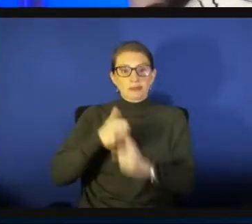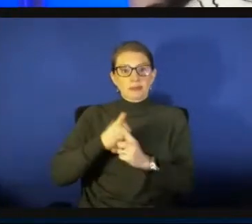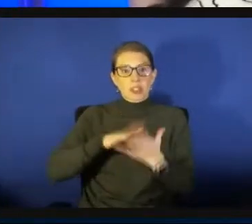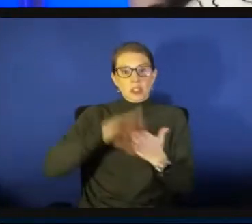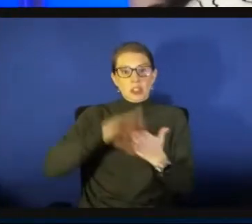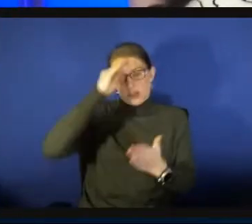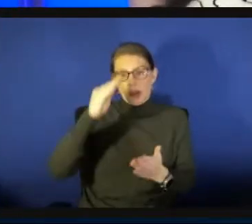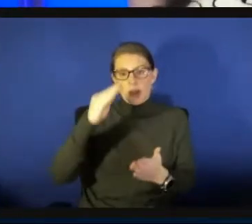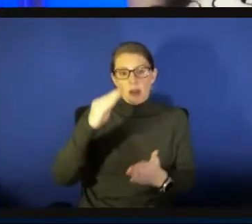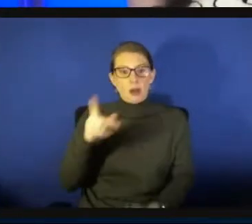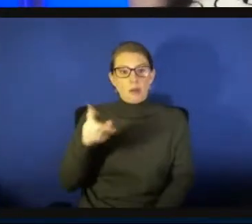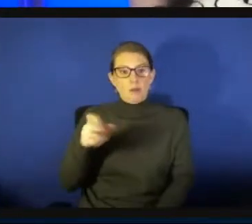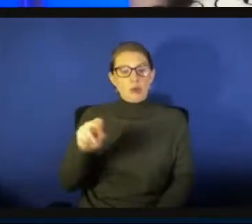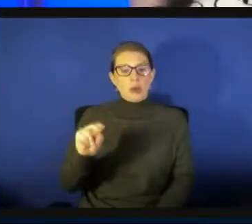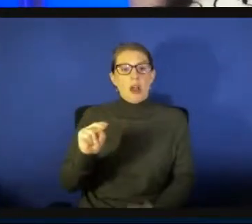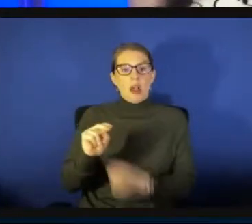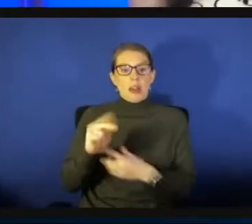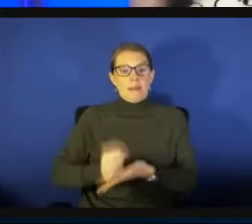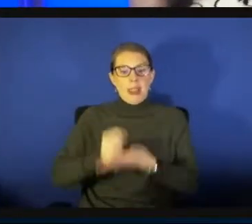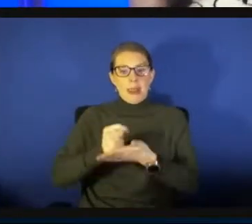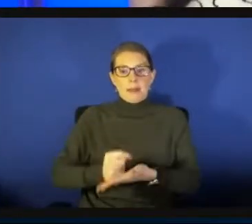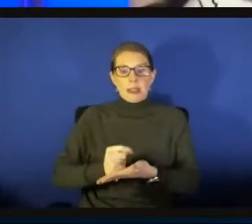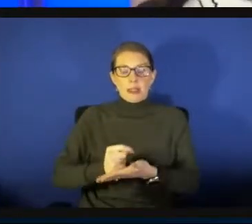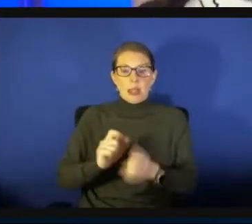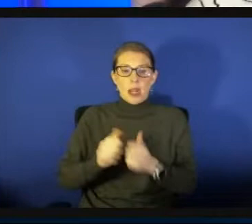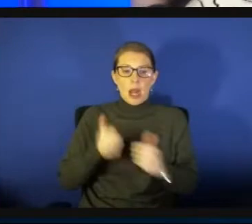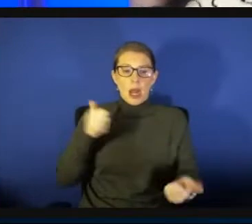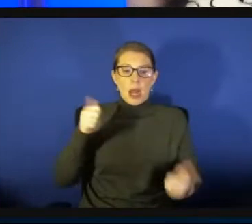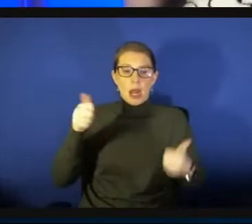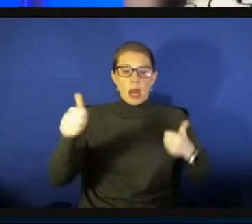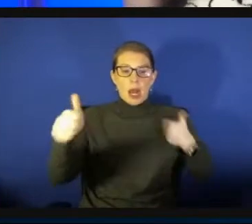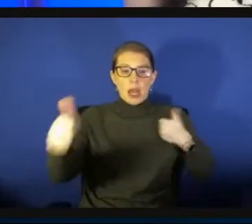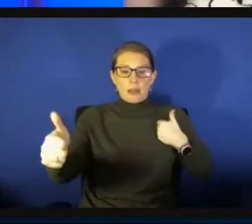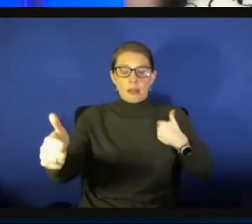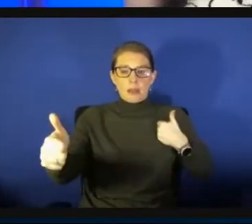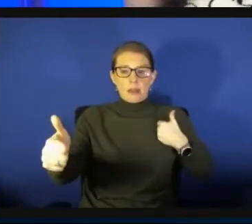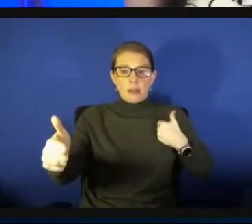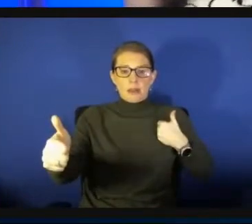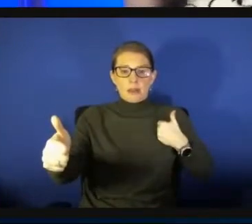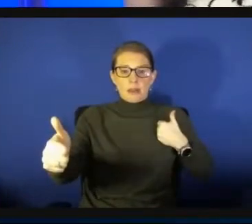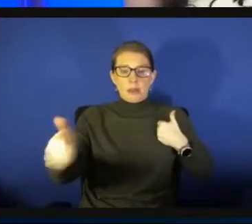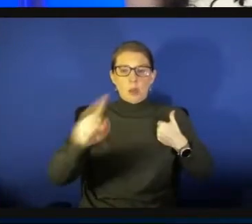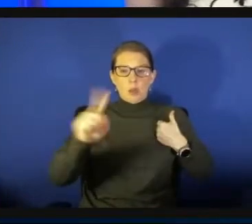that doctors recommended was hundreds of miles away from home, where did you have to go for that?